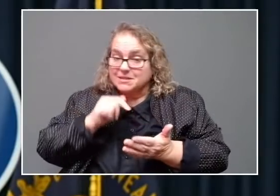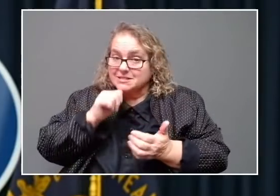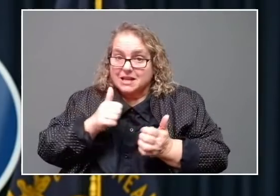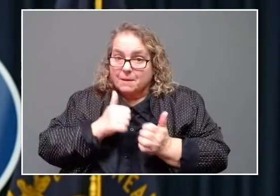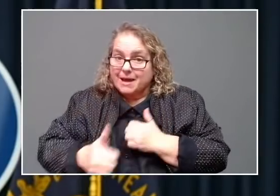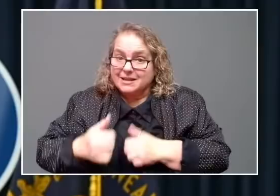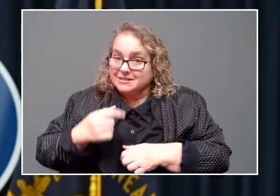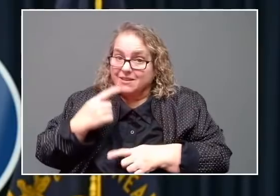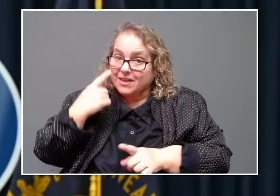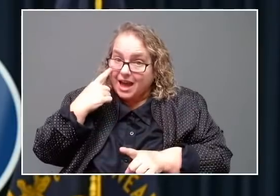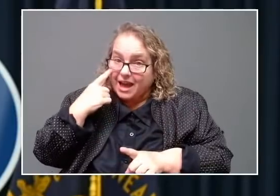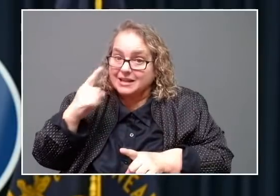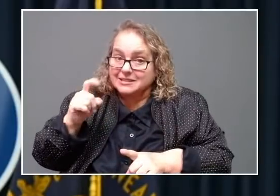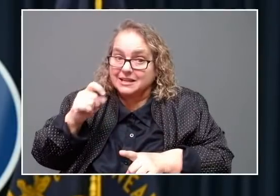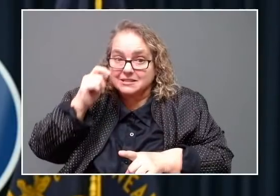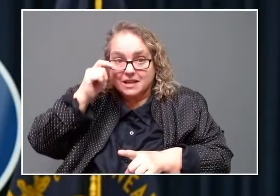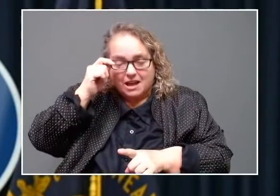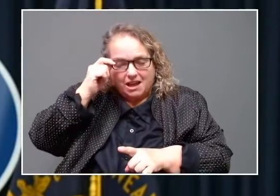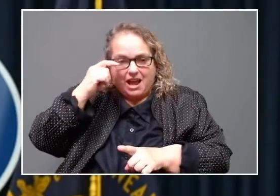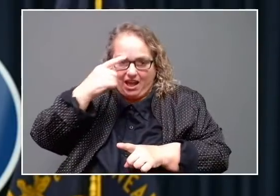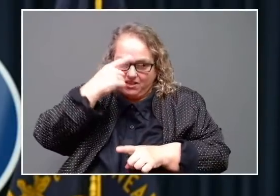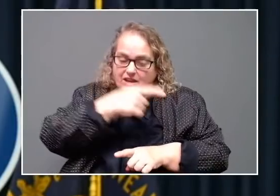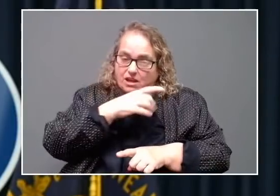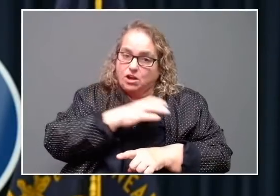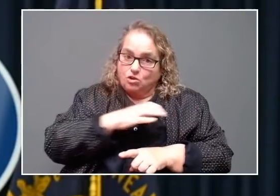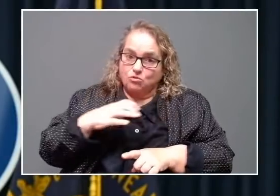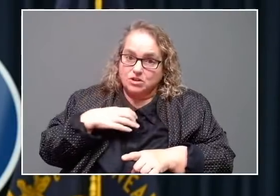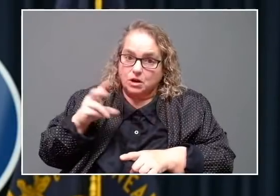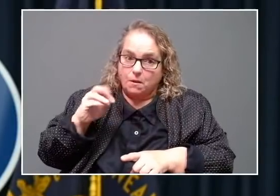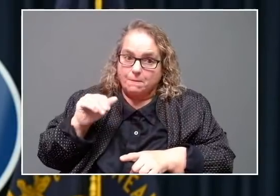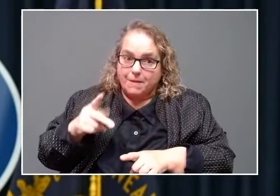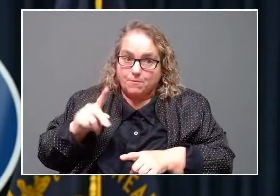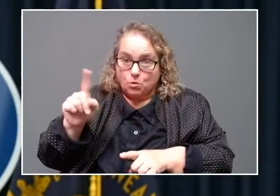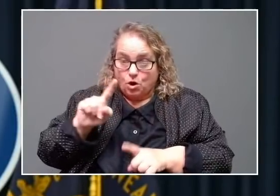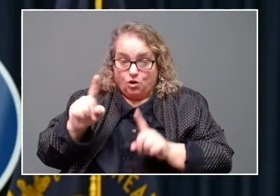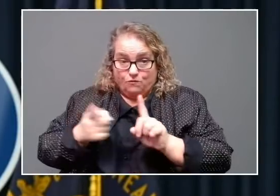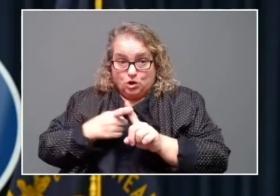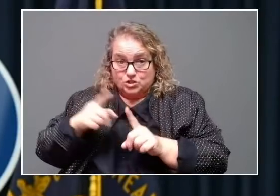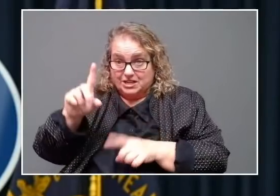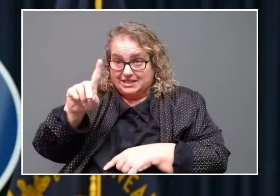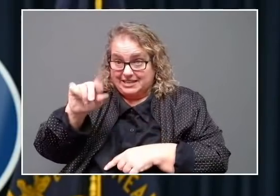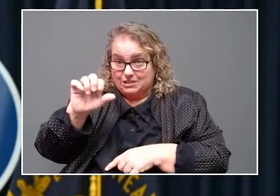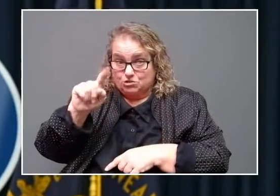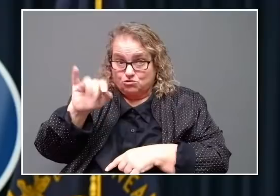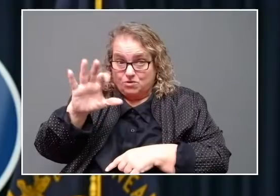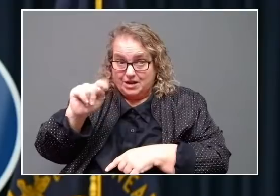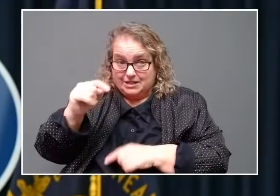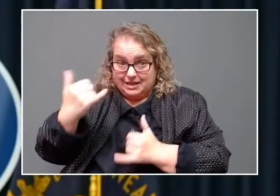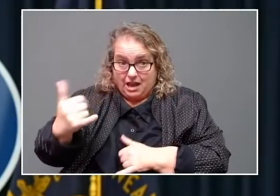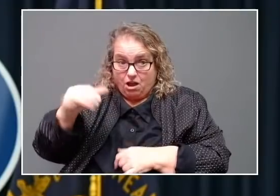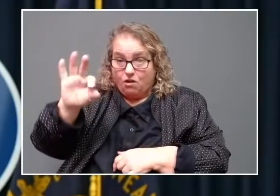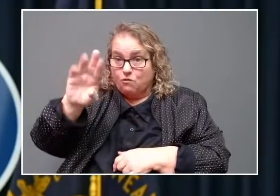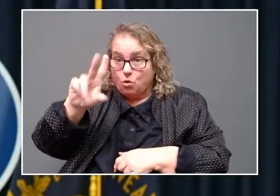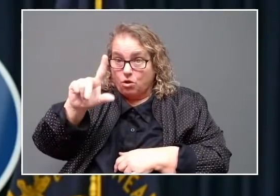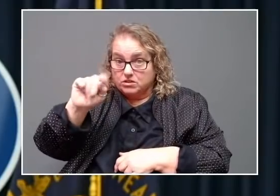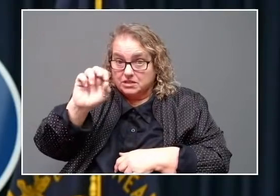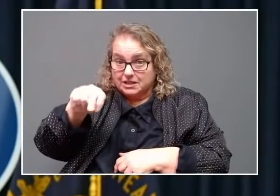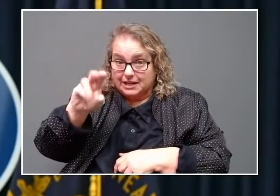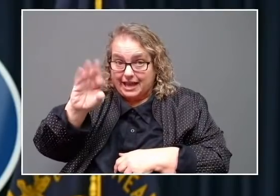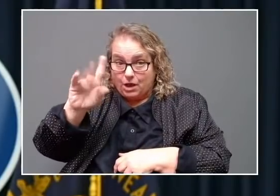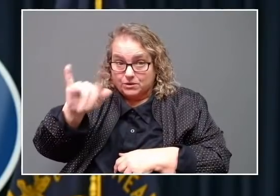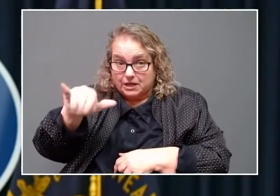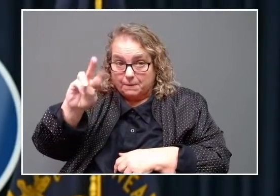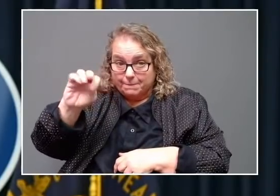the congressional map, where the first district now goes from Fulton County on the Mississippi to right here in